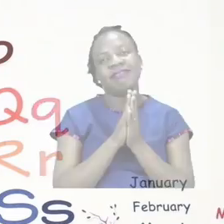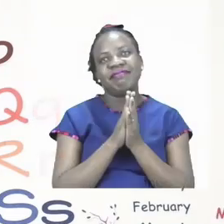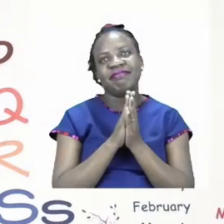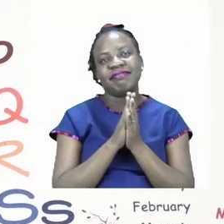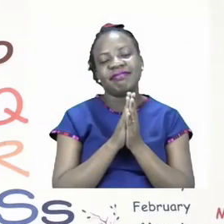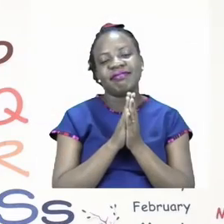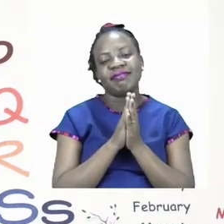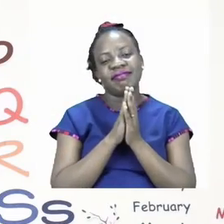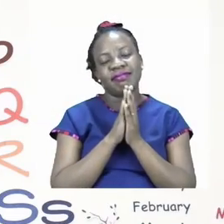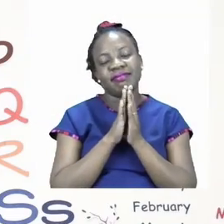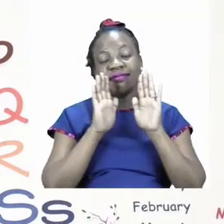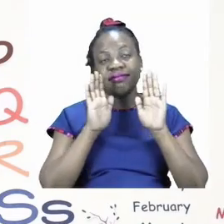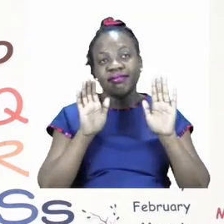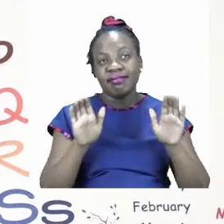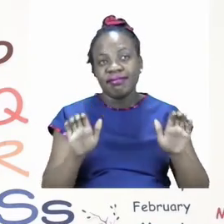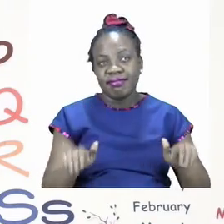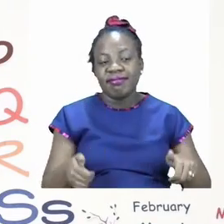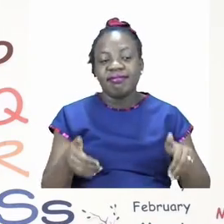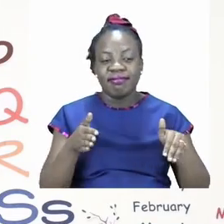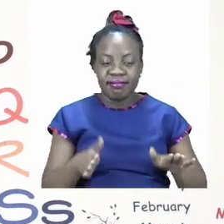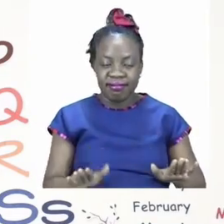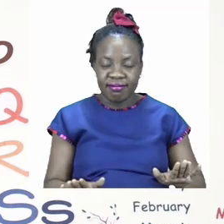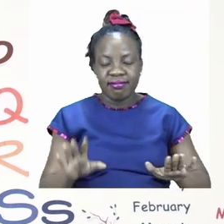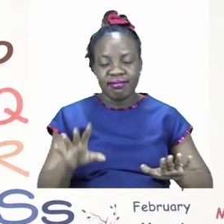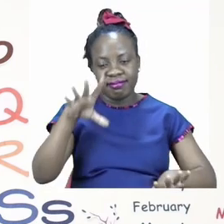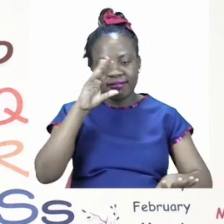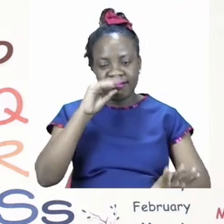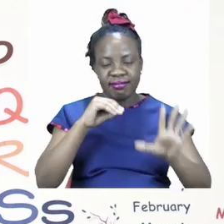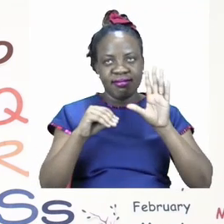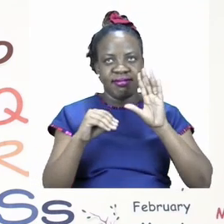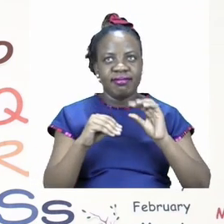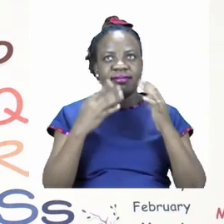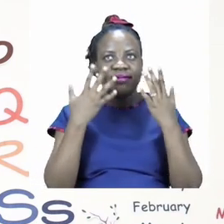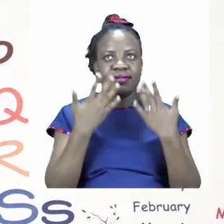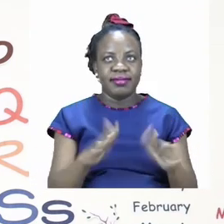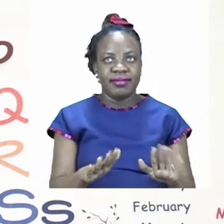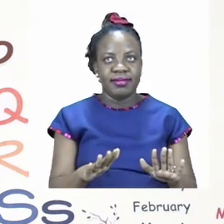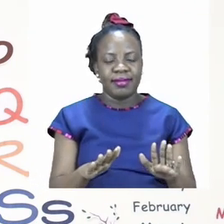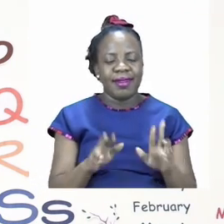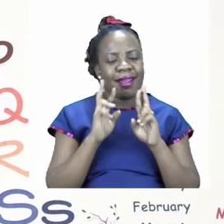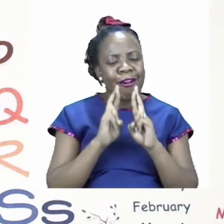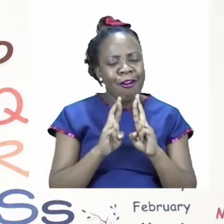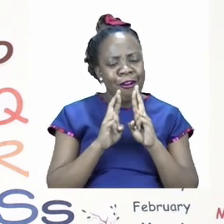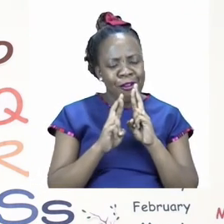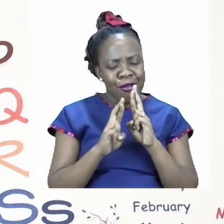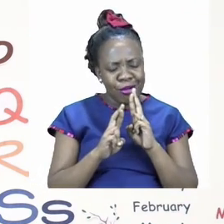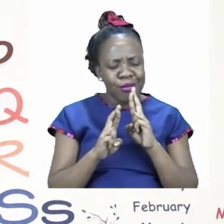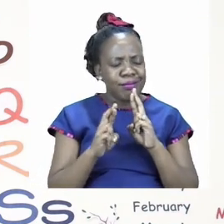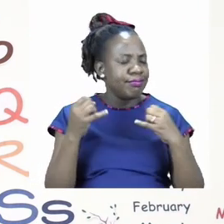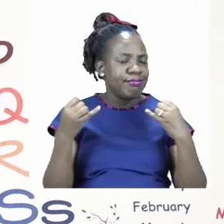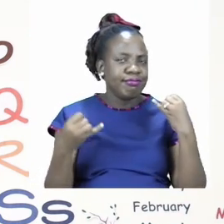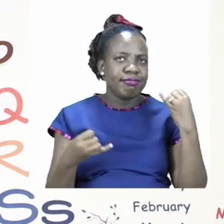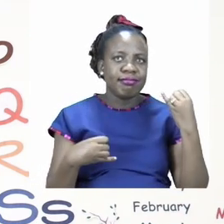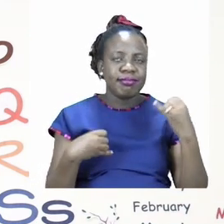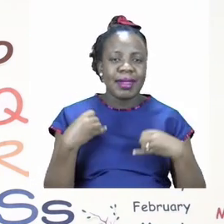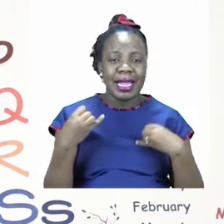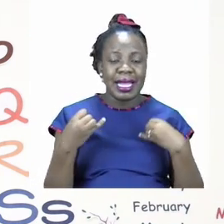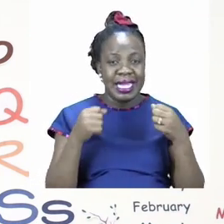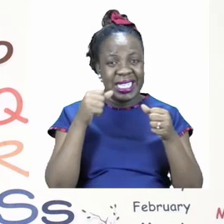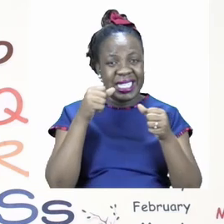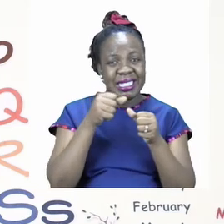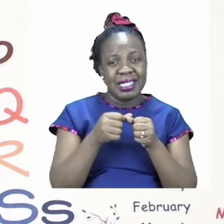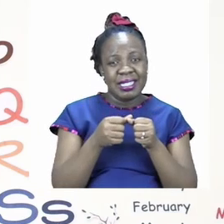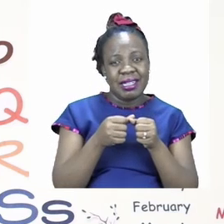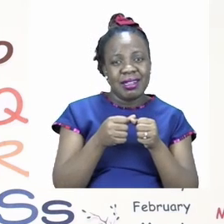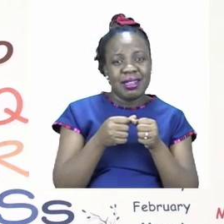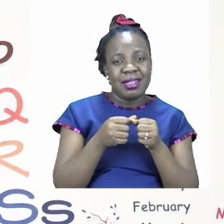Boys and girls, we have now come to the end of our lesson, but I hope you had fun. Remember, if you're not sure what to do